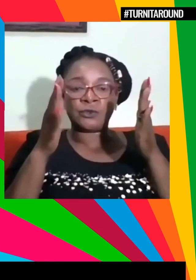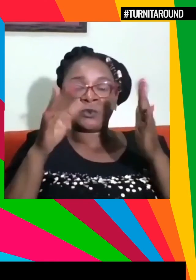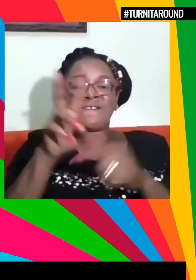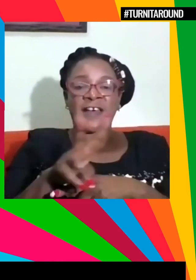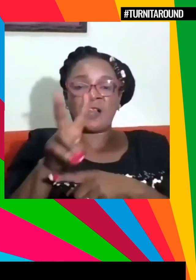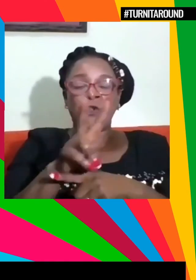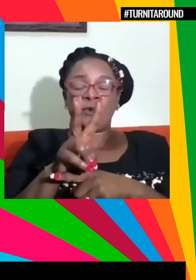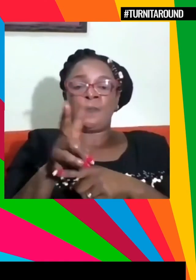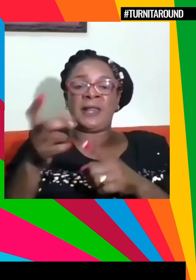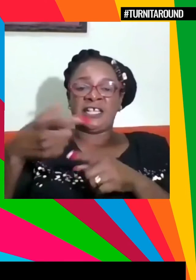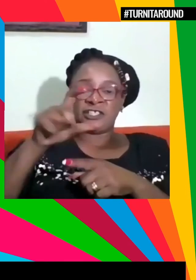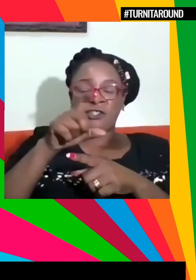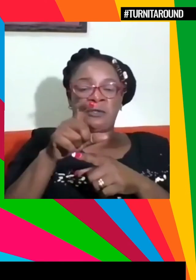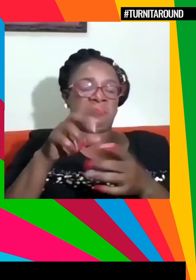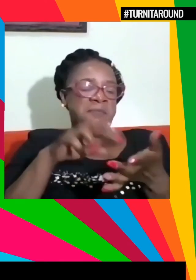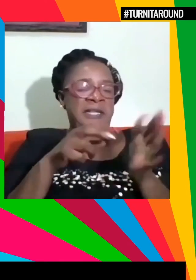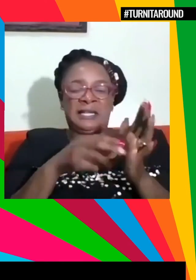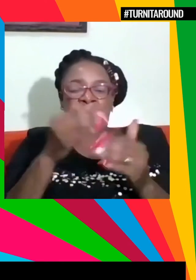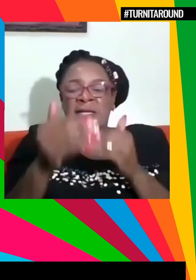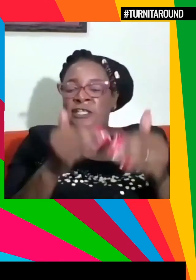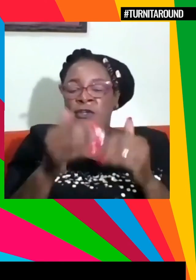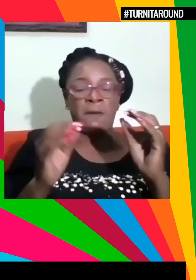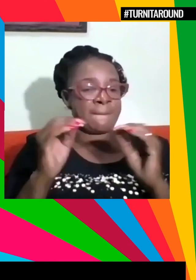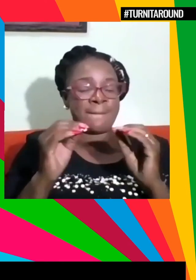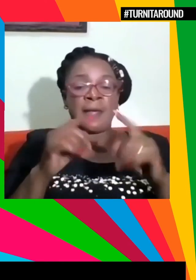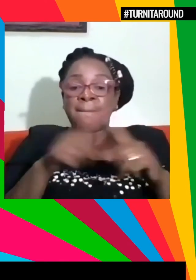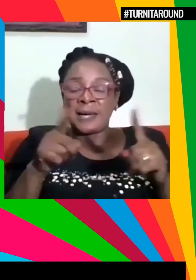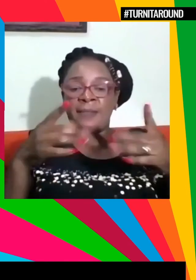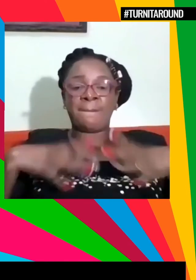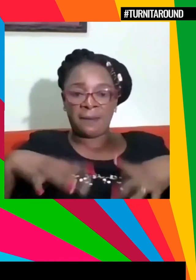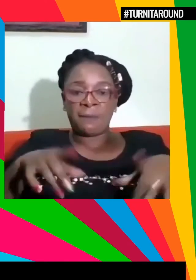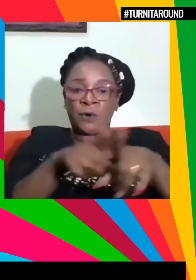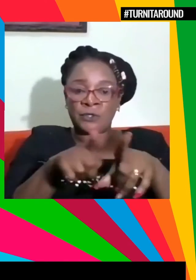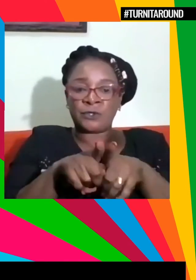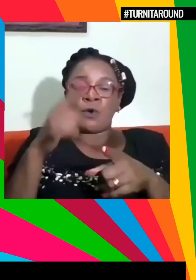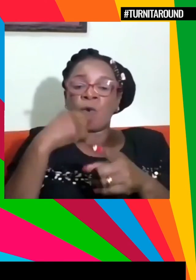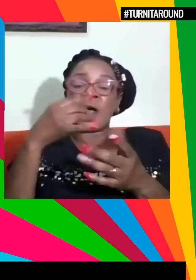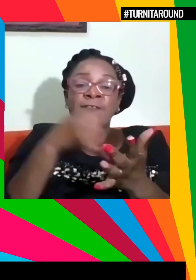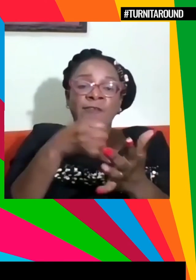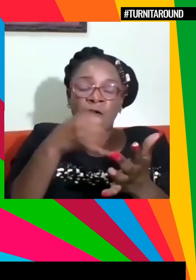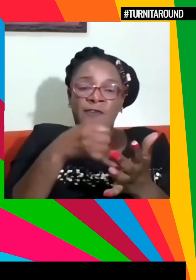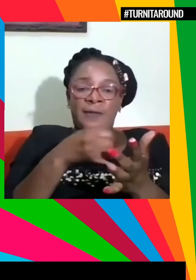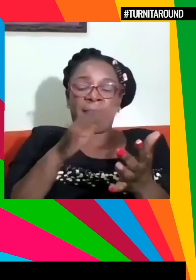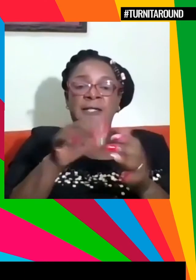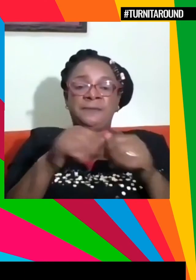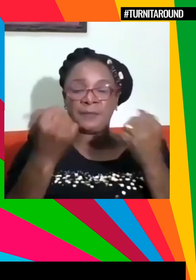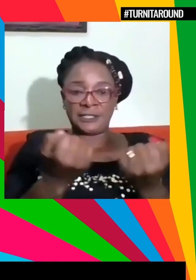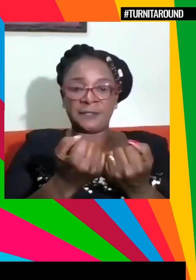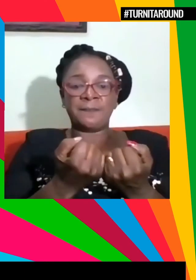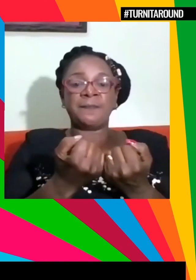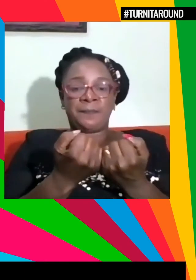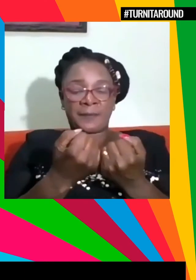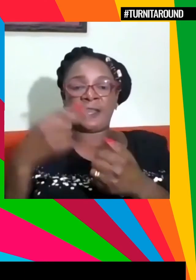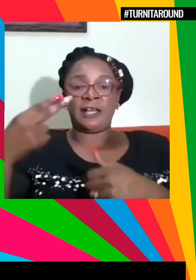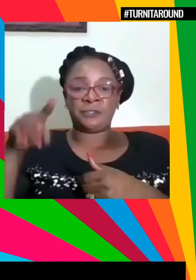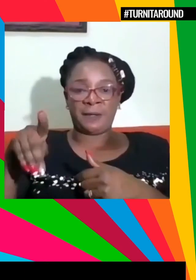plastic, that it's not about the material, it's about the people as well who are involved in this supply chain. And I think HP has done a